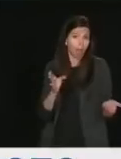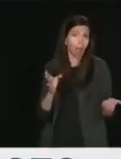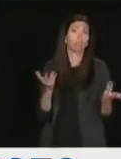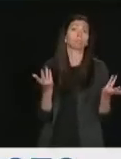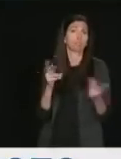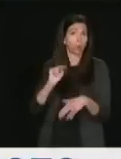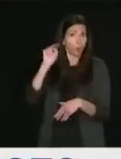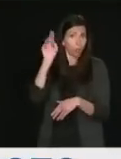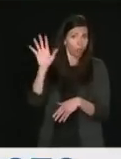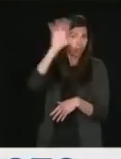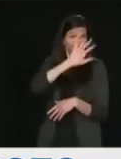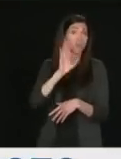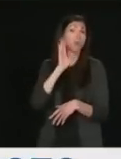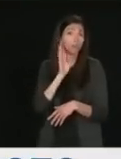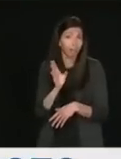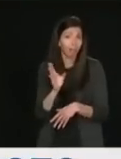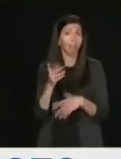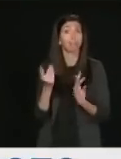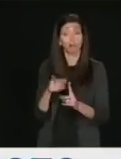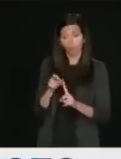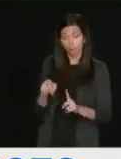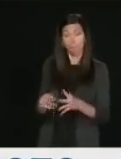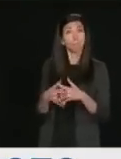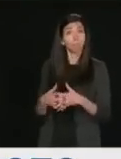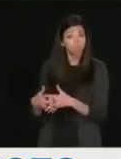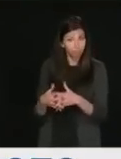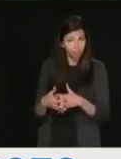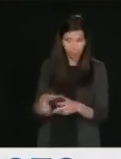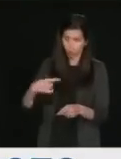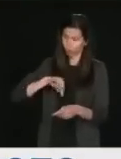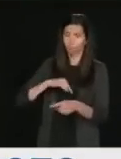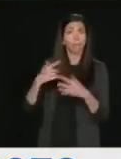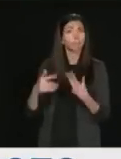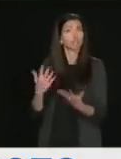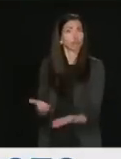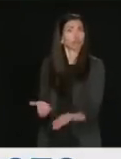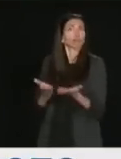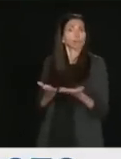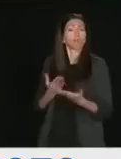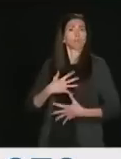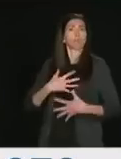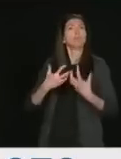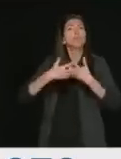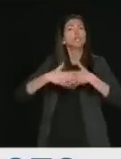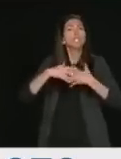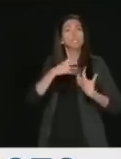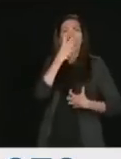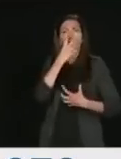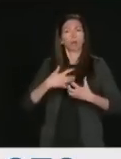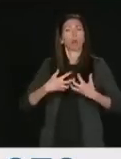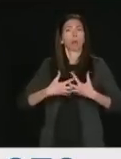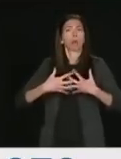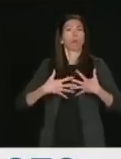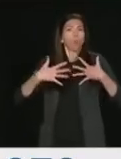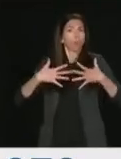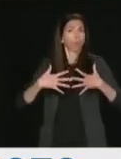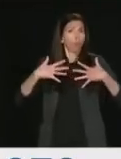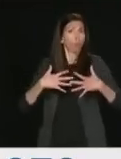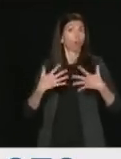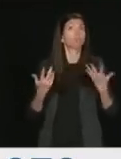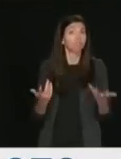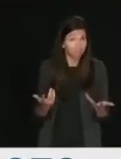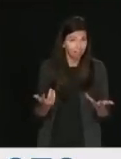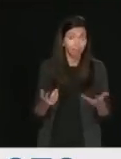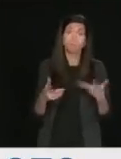an order of respirators, Zoll, from the United States. And as much we want the material be